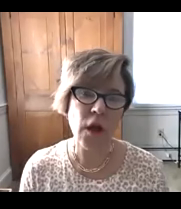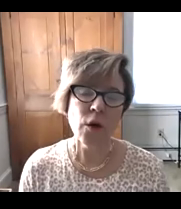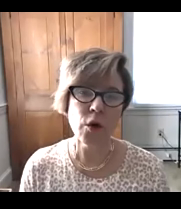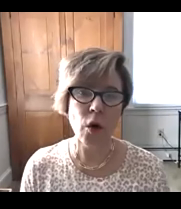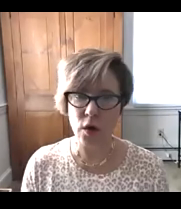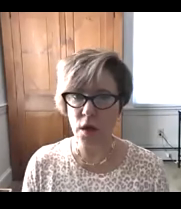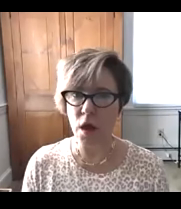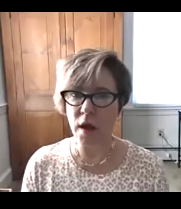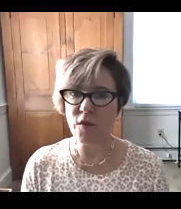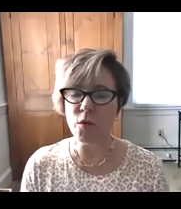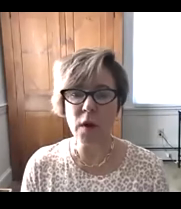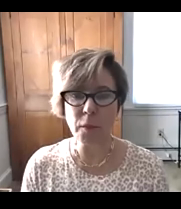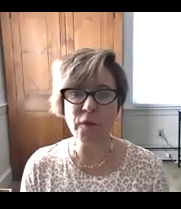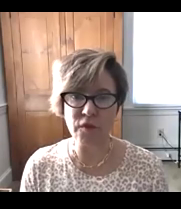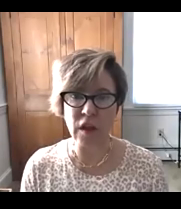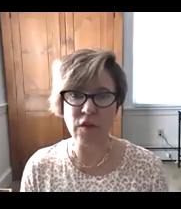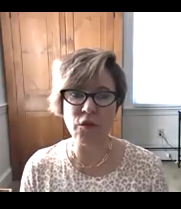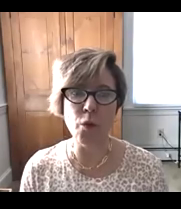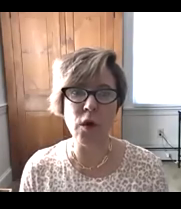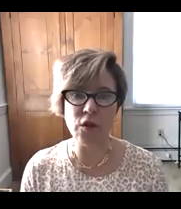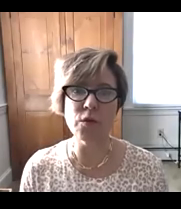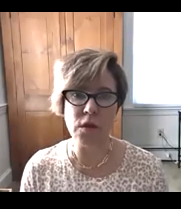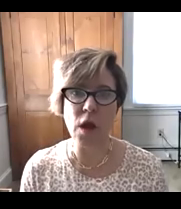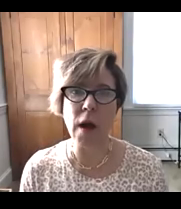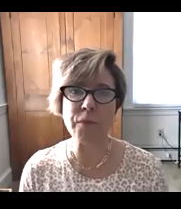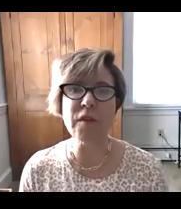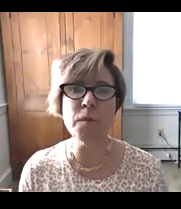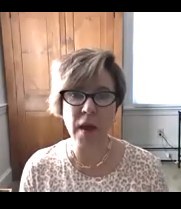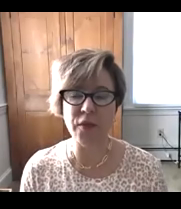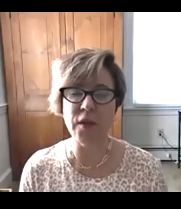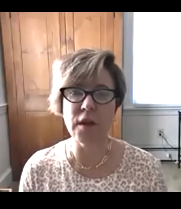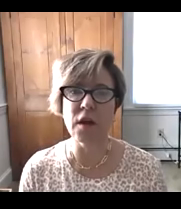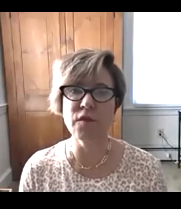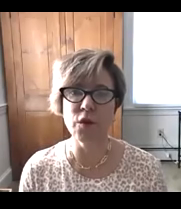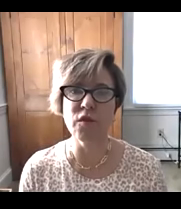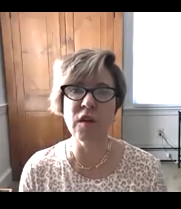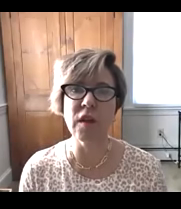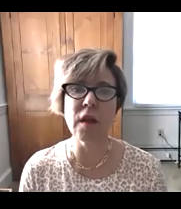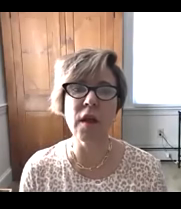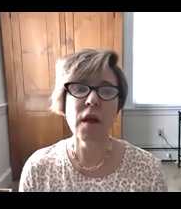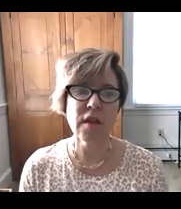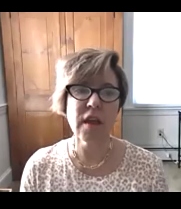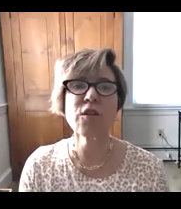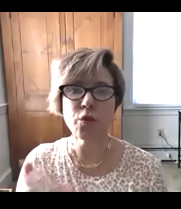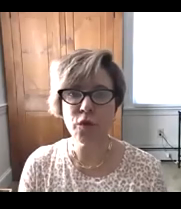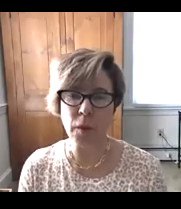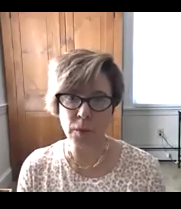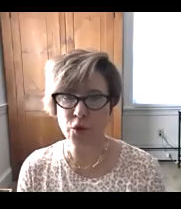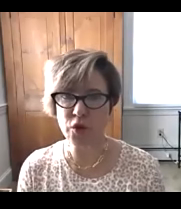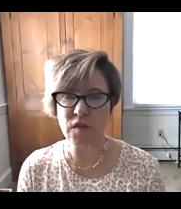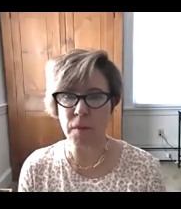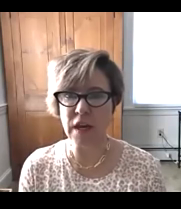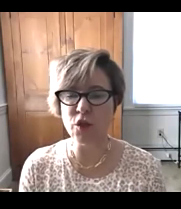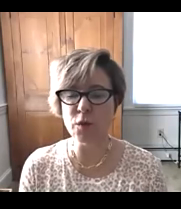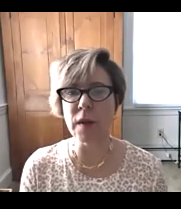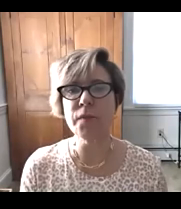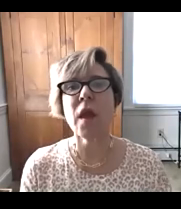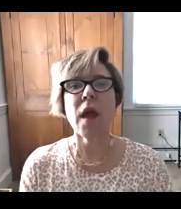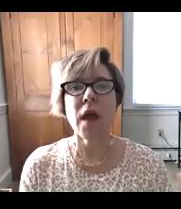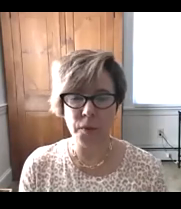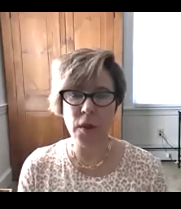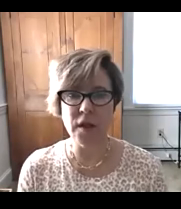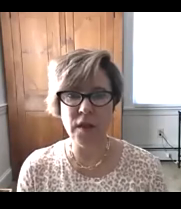person or online to a number of states who wanted to adopt this method of taking tools from emergency